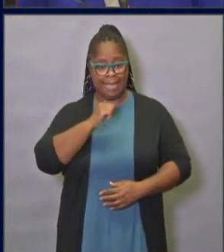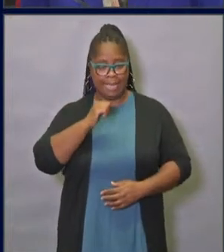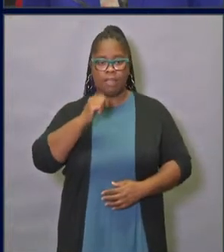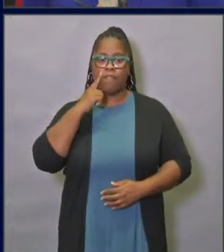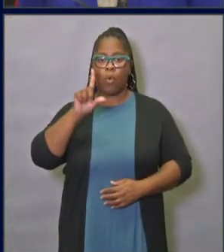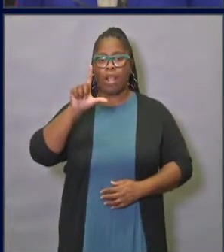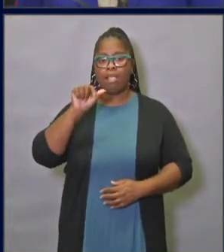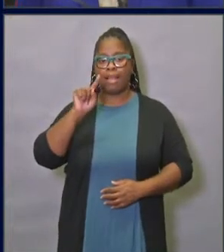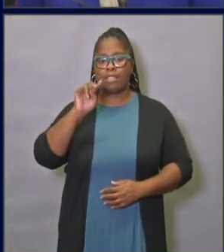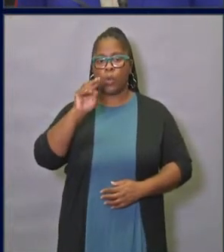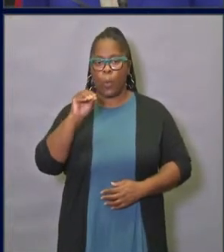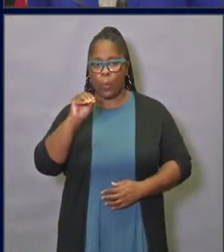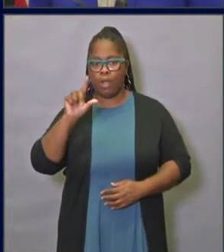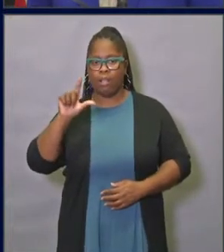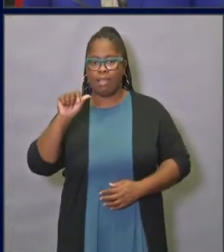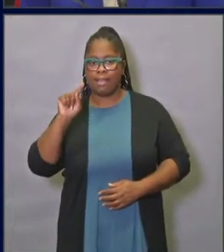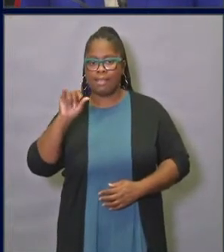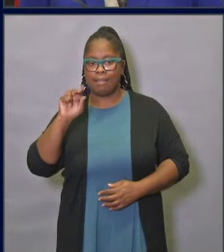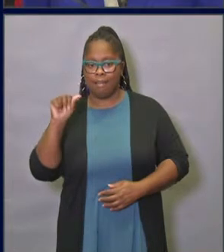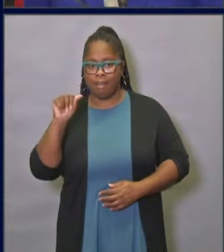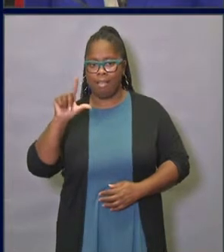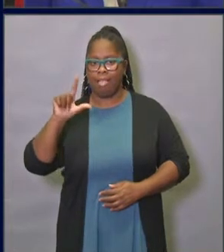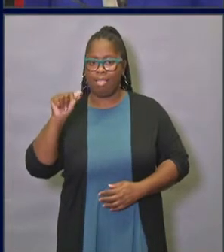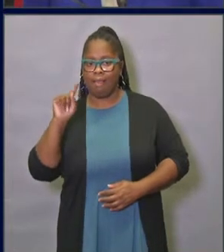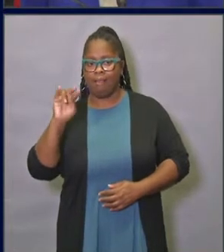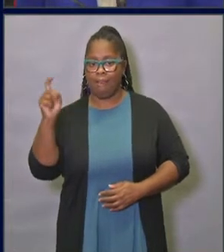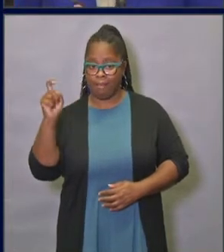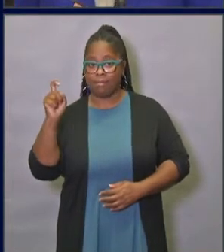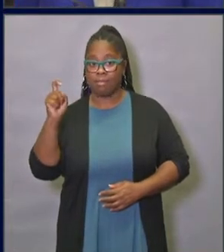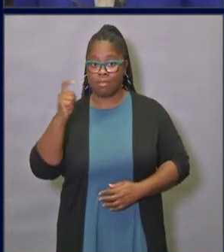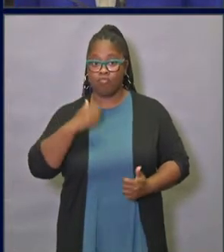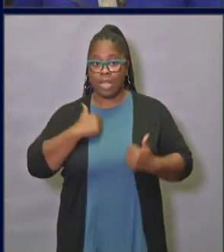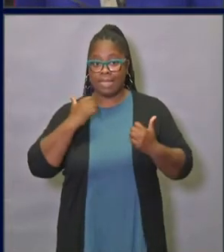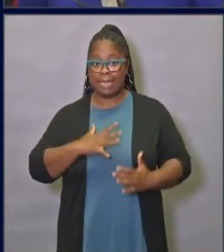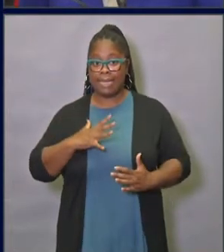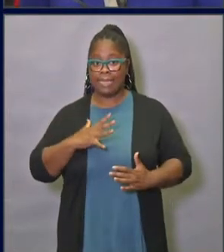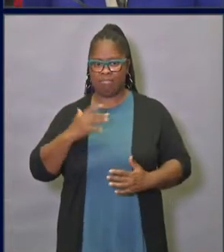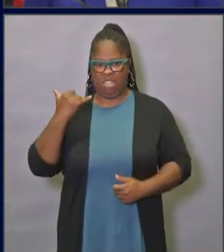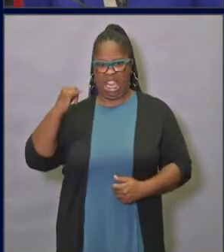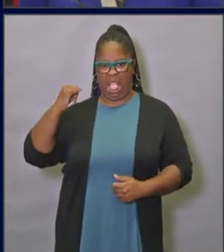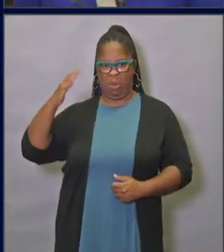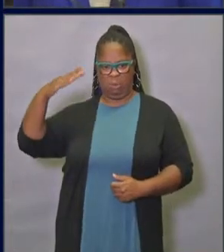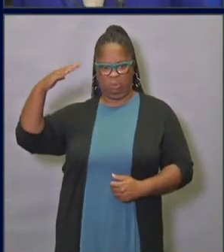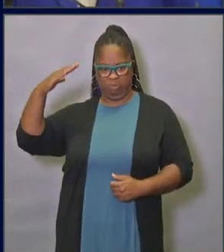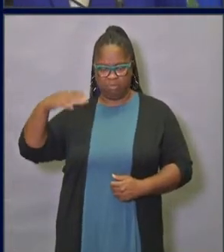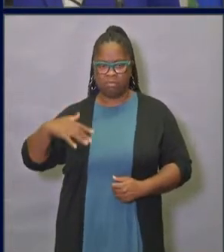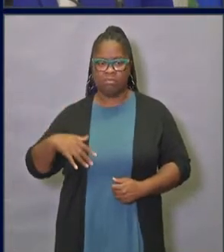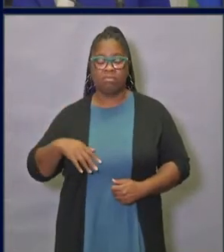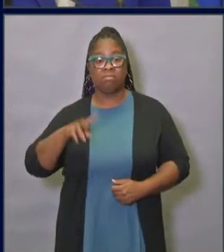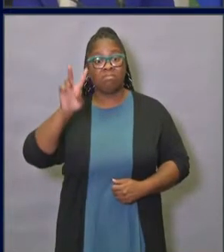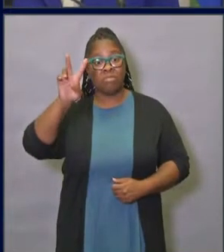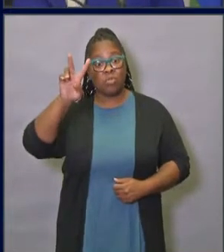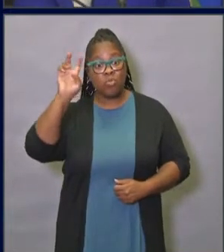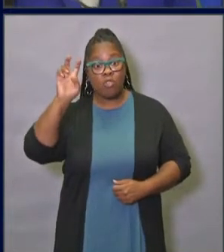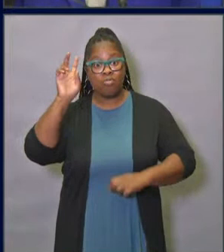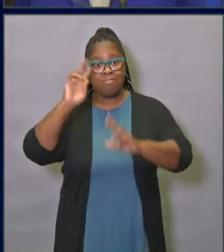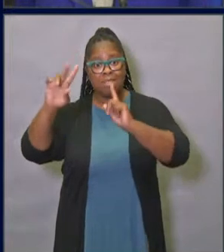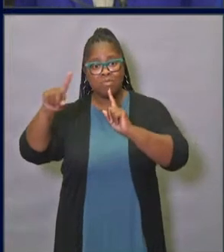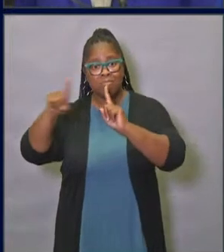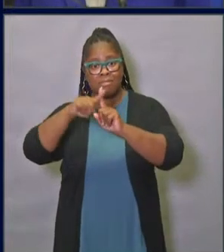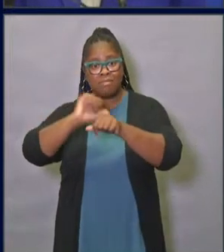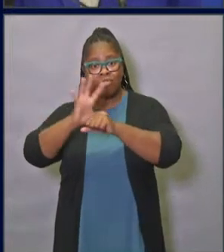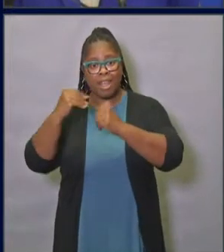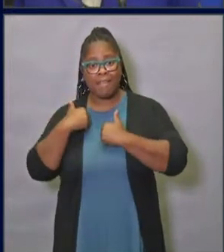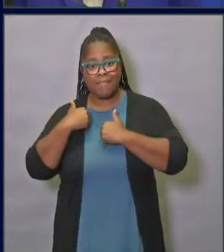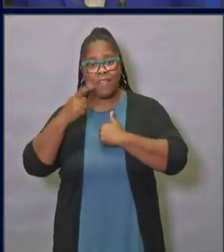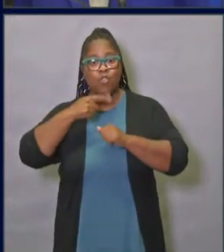line at the top, were at about 200 cases per 100,000 people. And this is